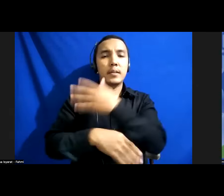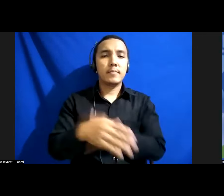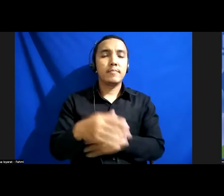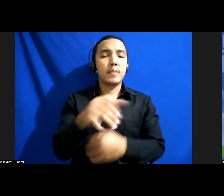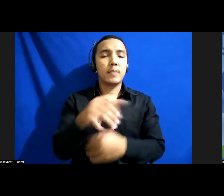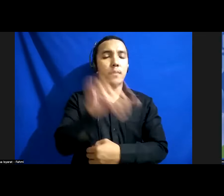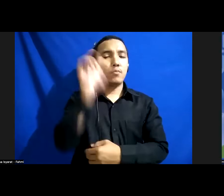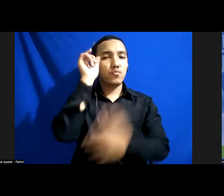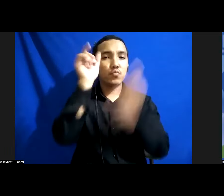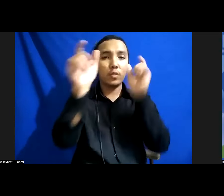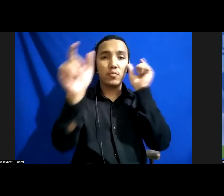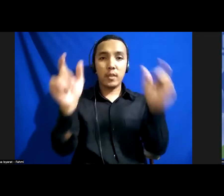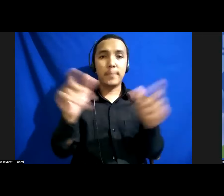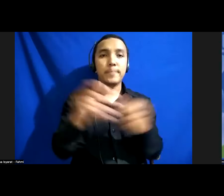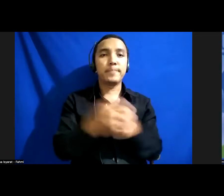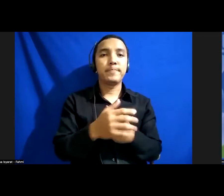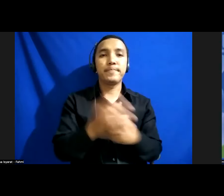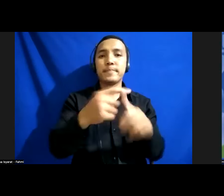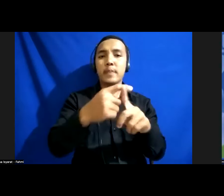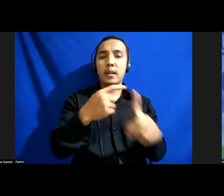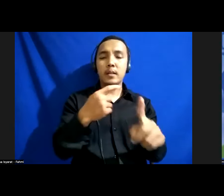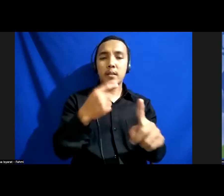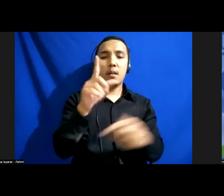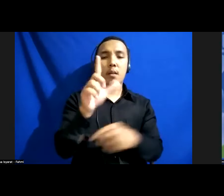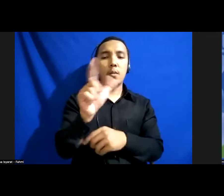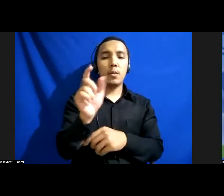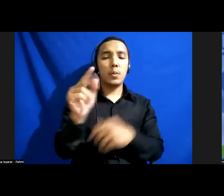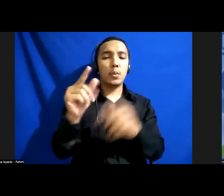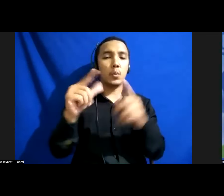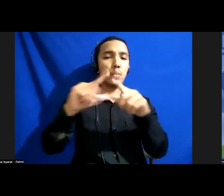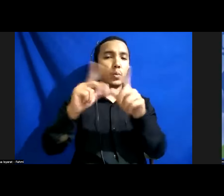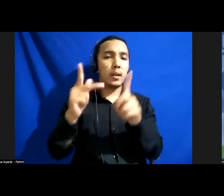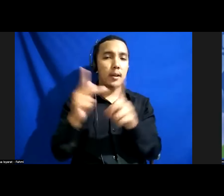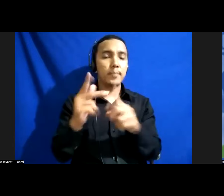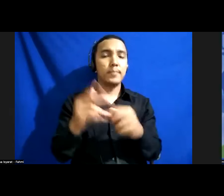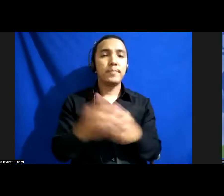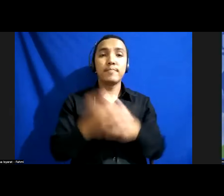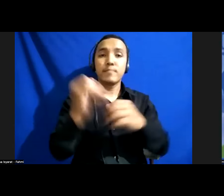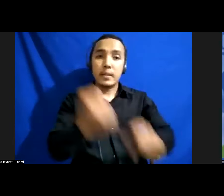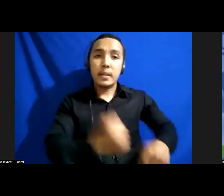the invitees from the sub-district, from Kelayan Barat,